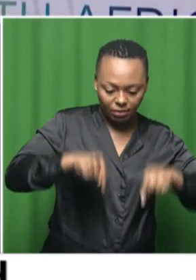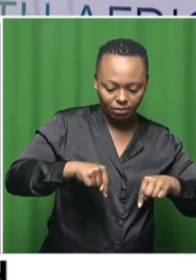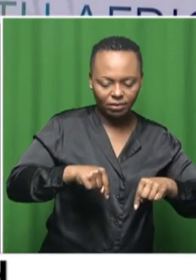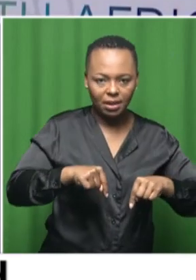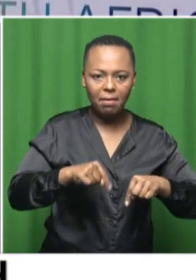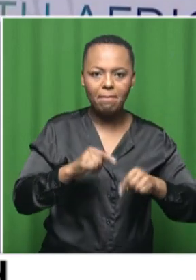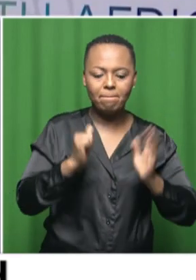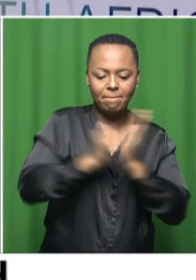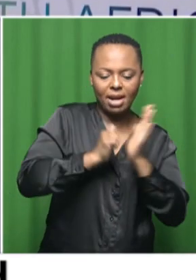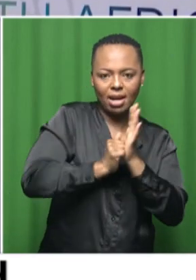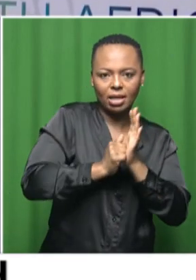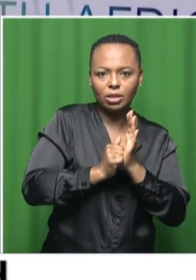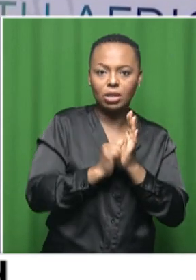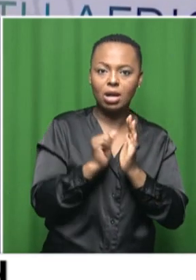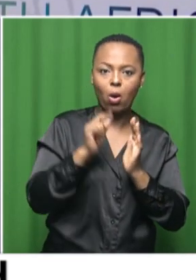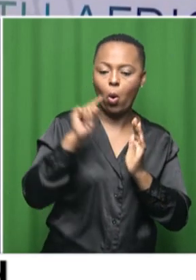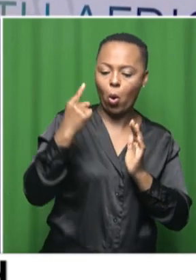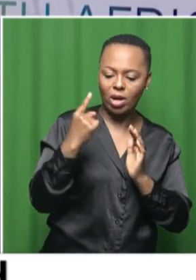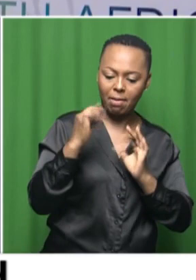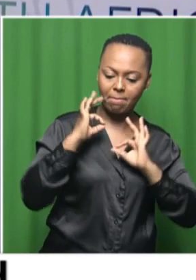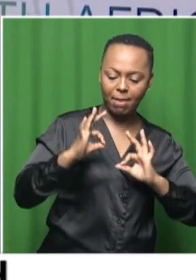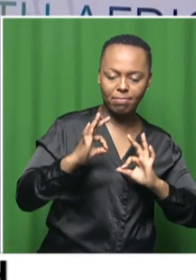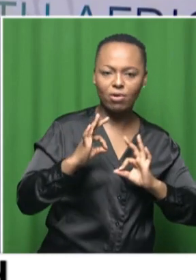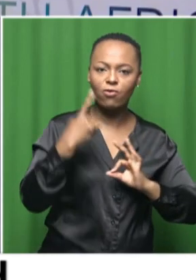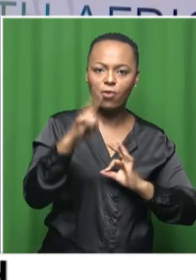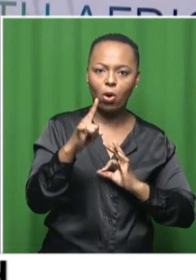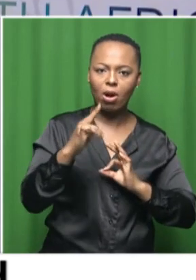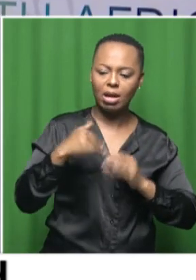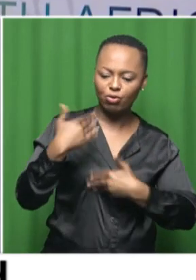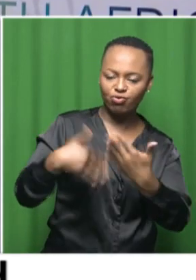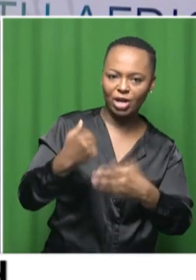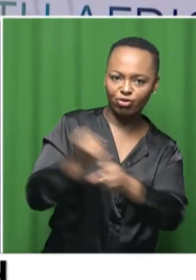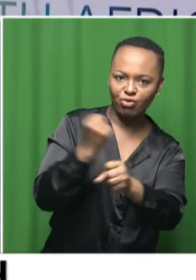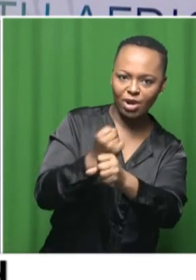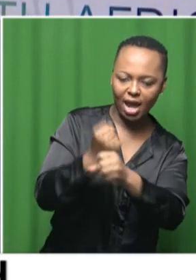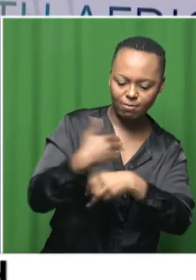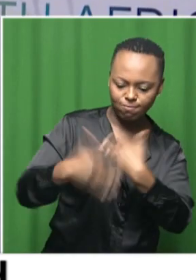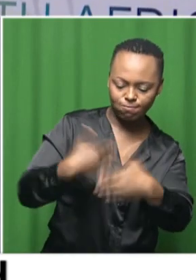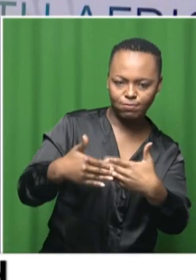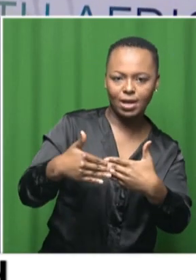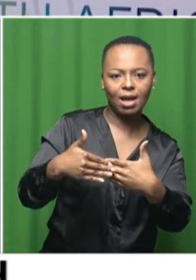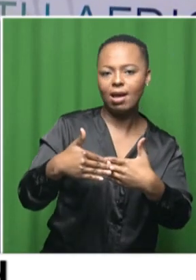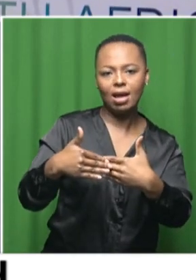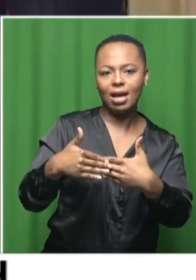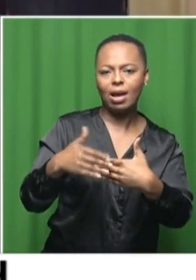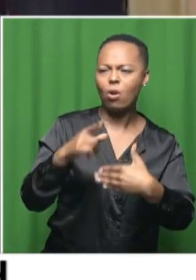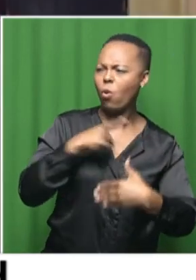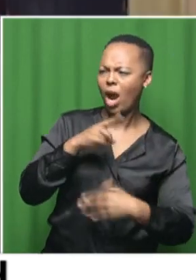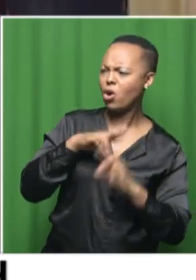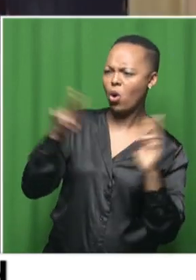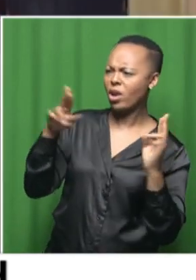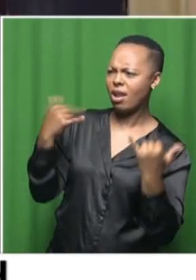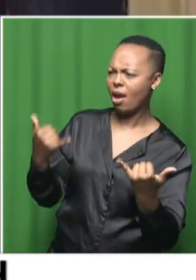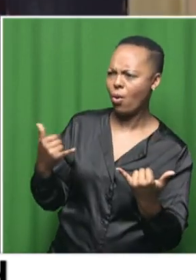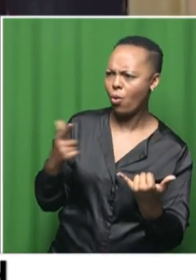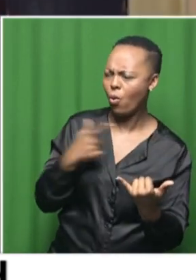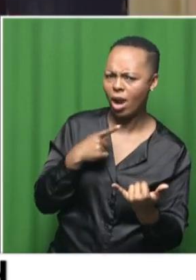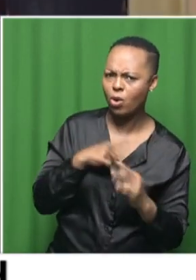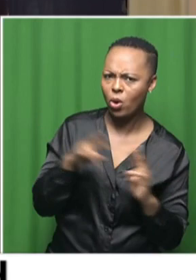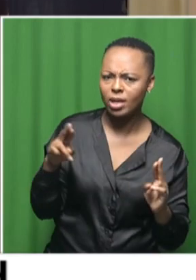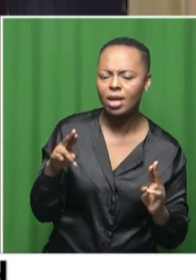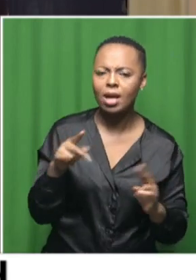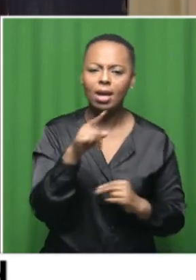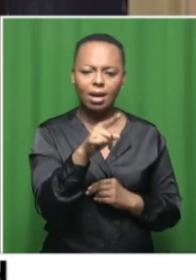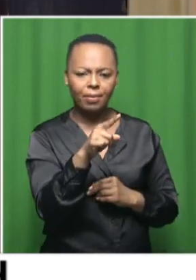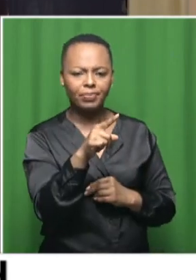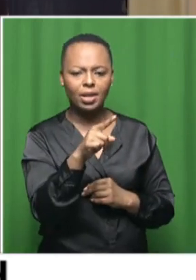kind of commercial interest and the returns that the market is looking for. So it's important. Why not at the moment? Because the cost